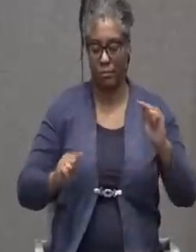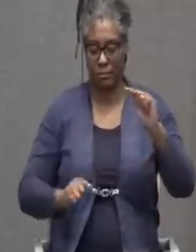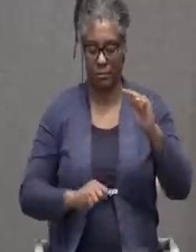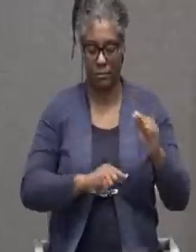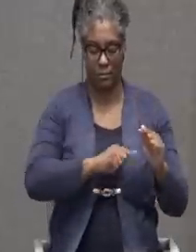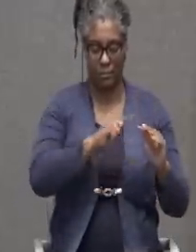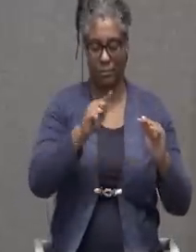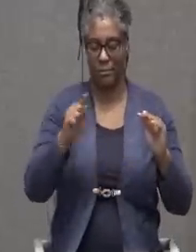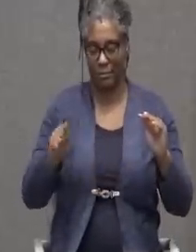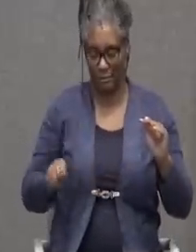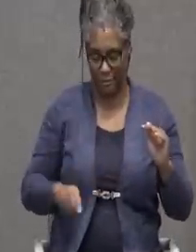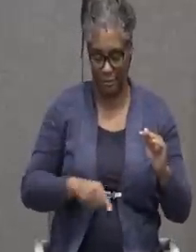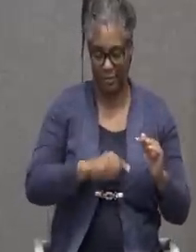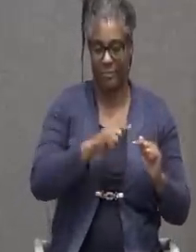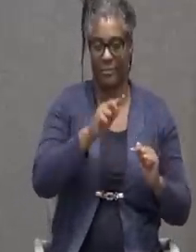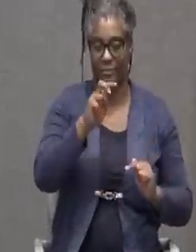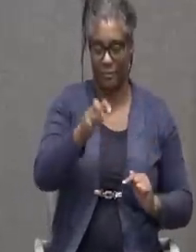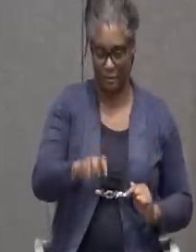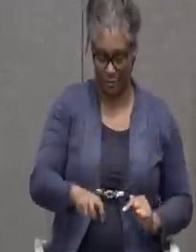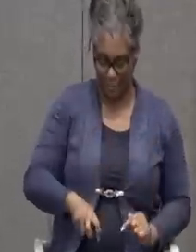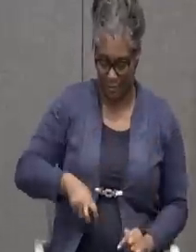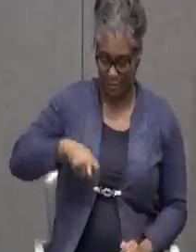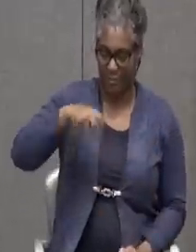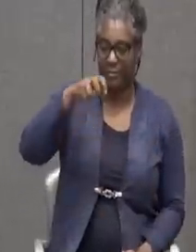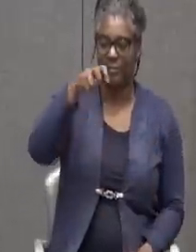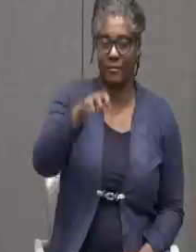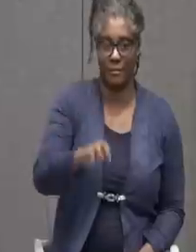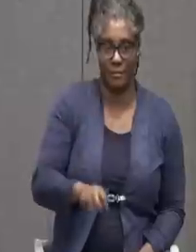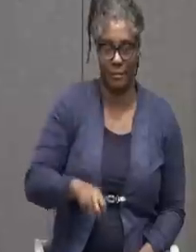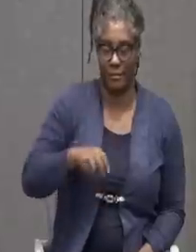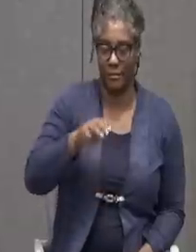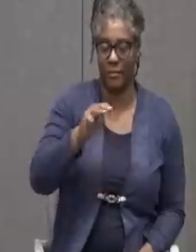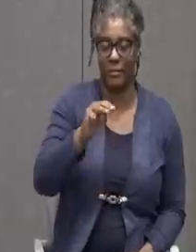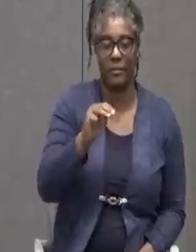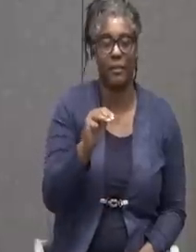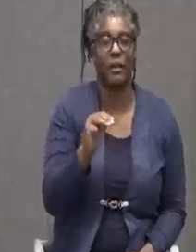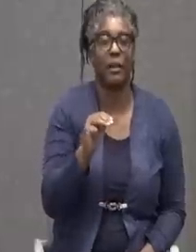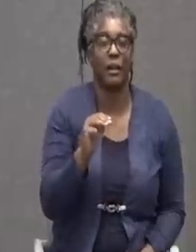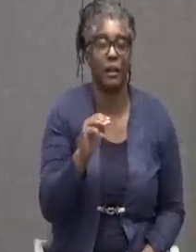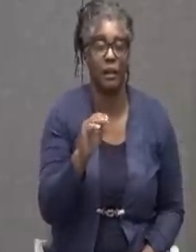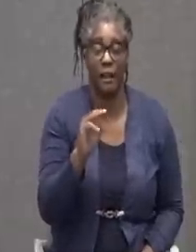plates. I have some smaller plates right here.